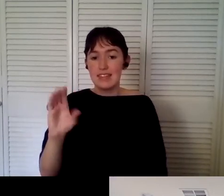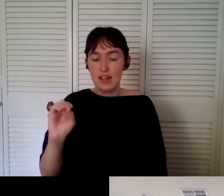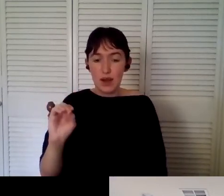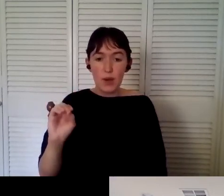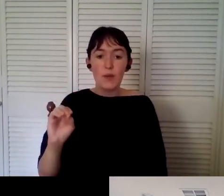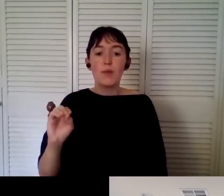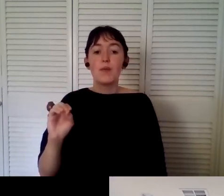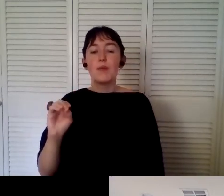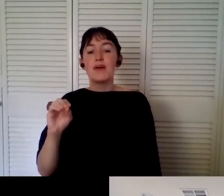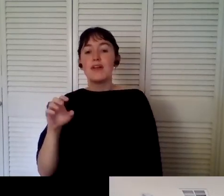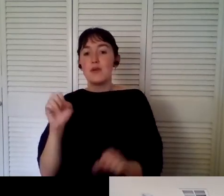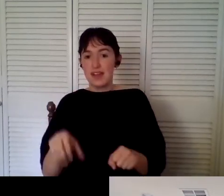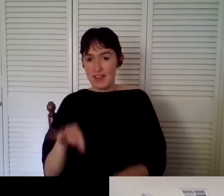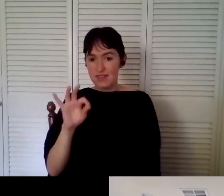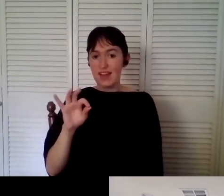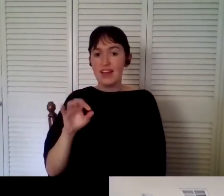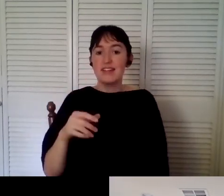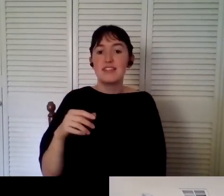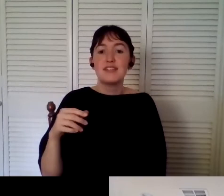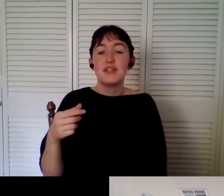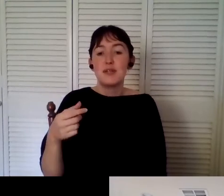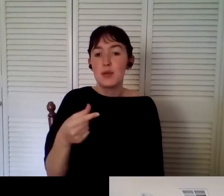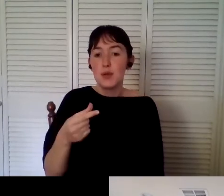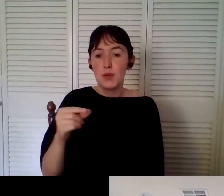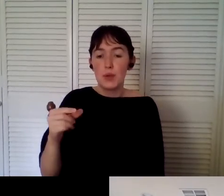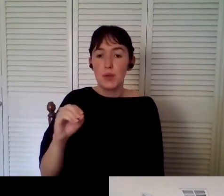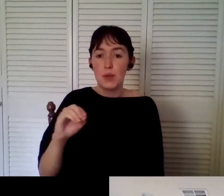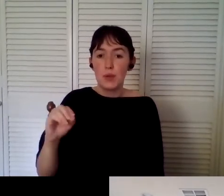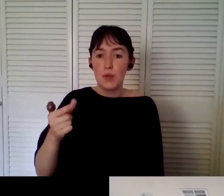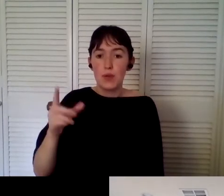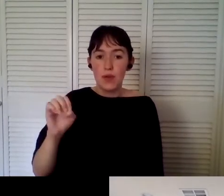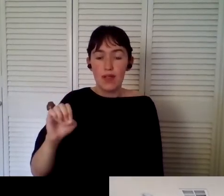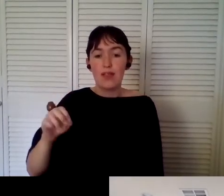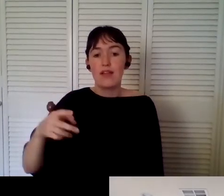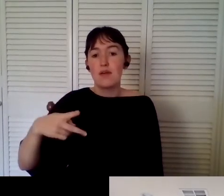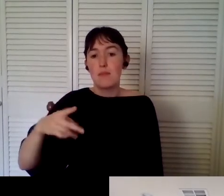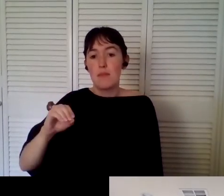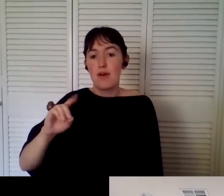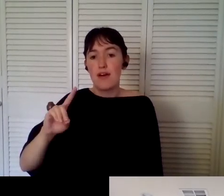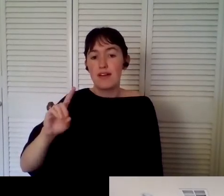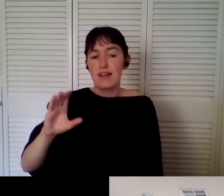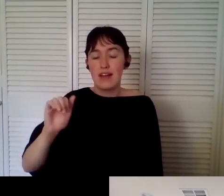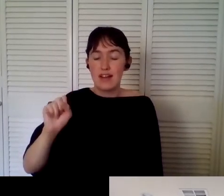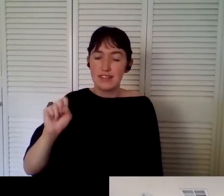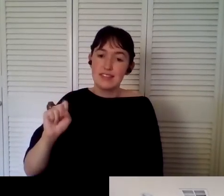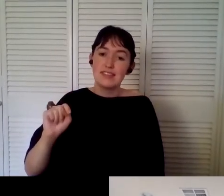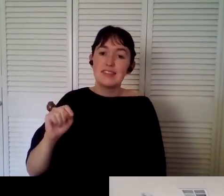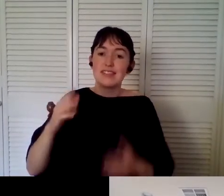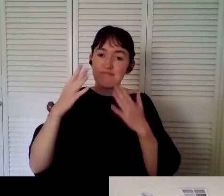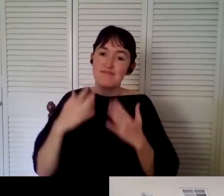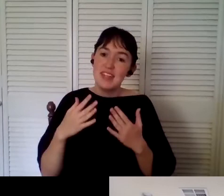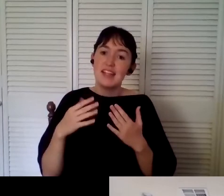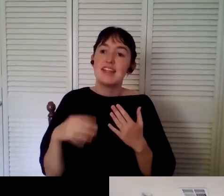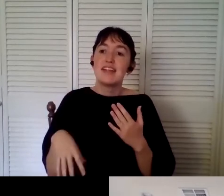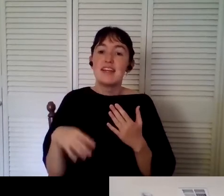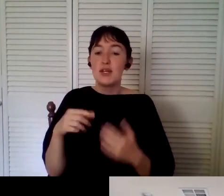Podcasts. It sadly was just taken down from Spotify for copyright reasons. But yeah, Sample Excavator, and I can put